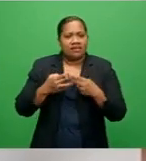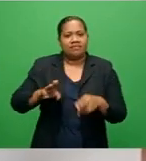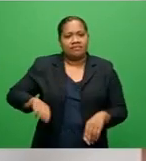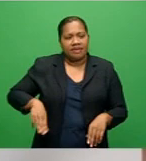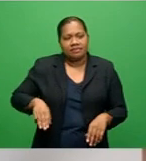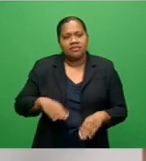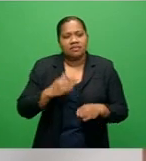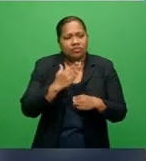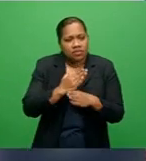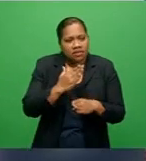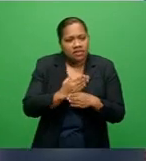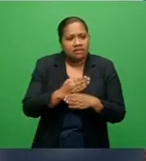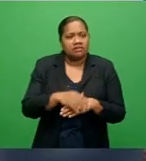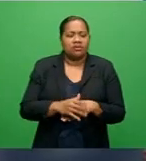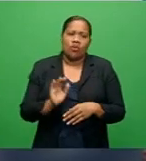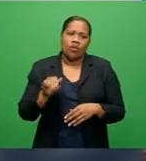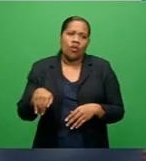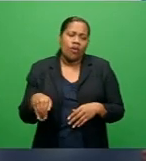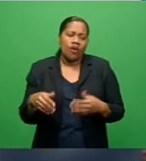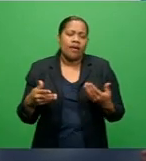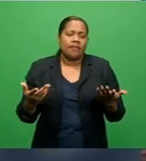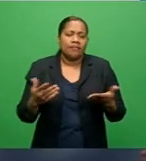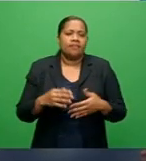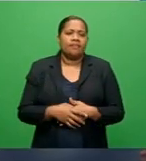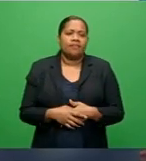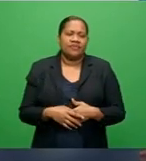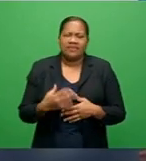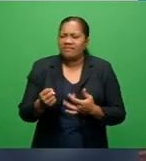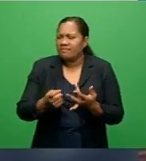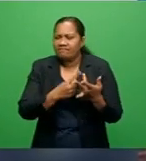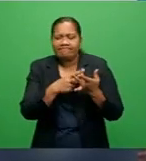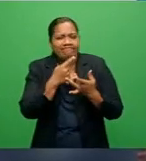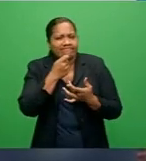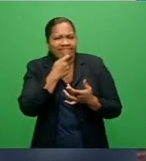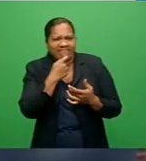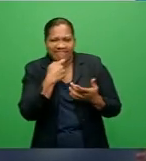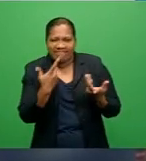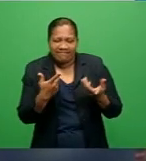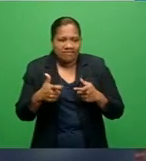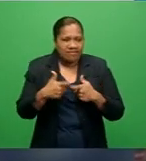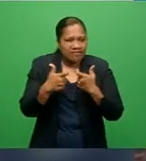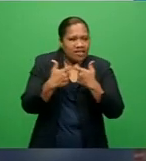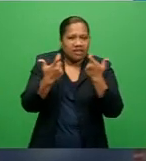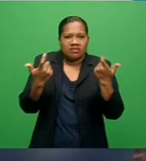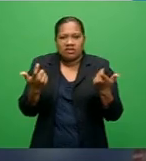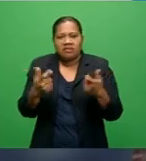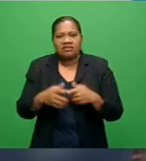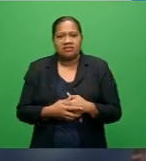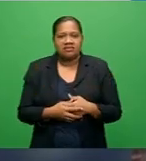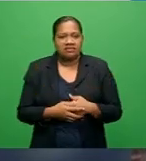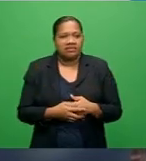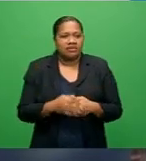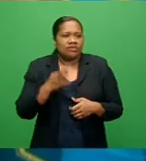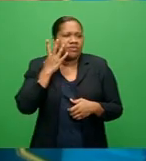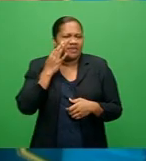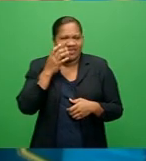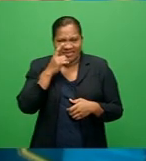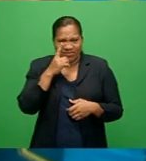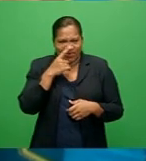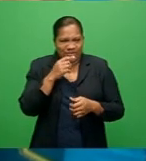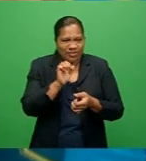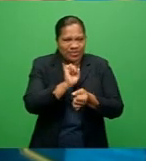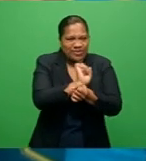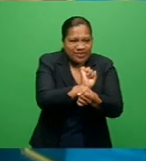at home again. And a few other challenges are where inmates they get involved into fights. We are